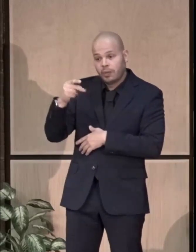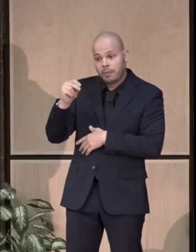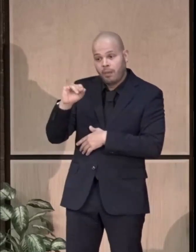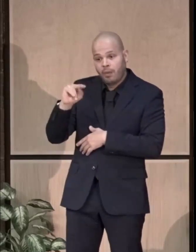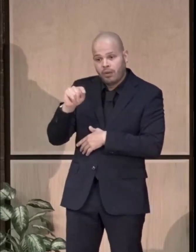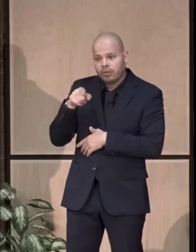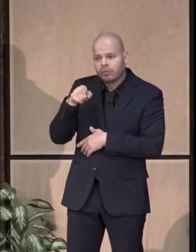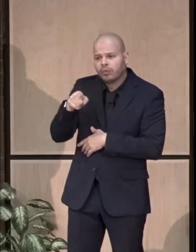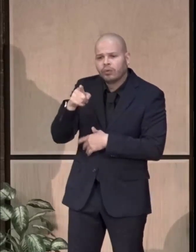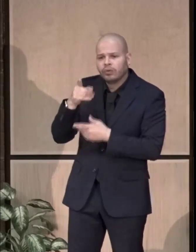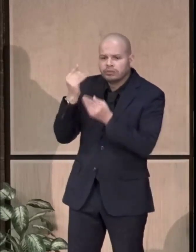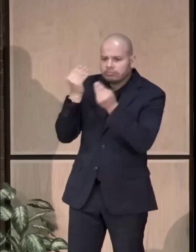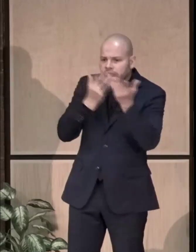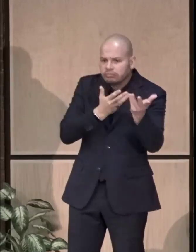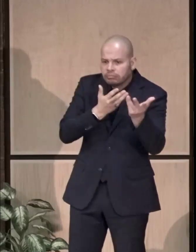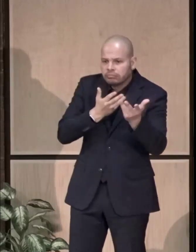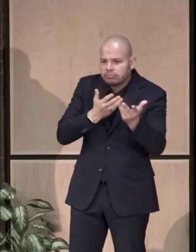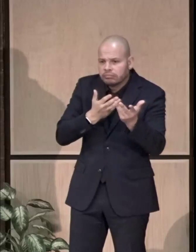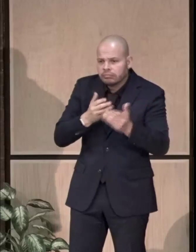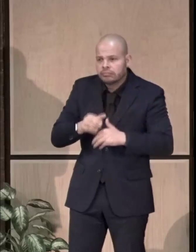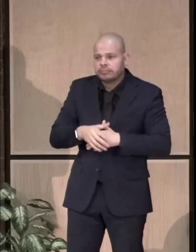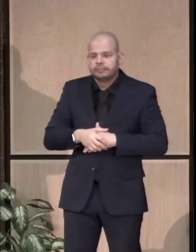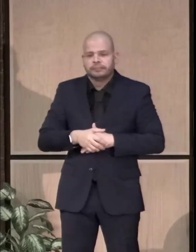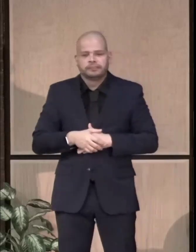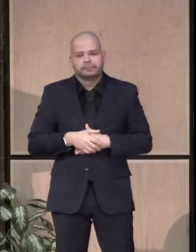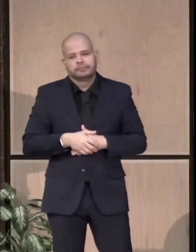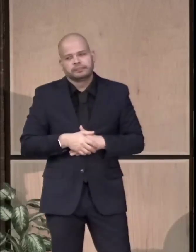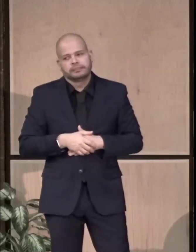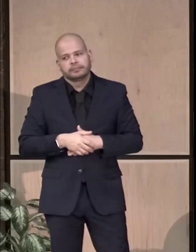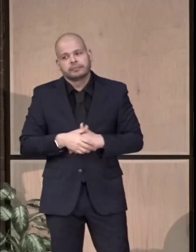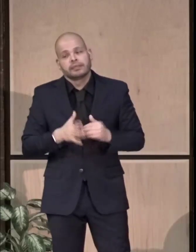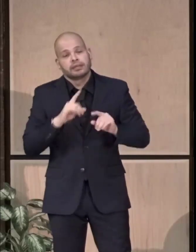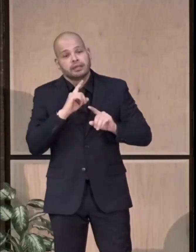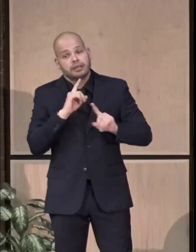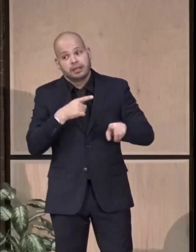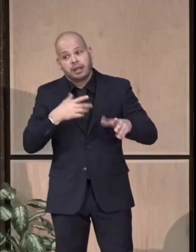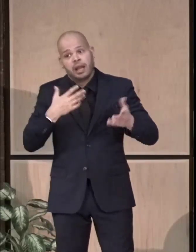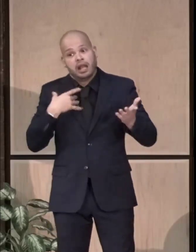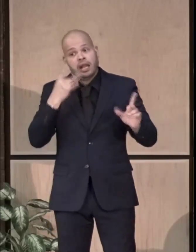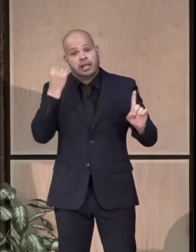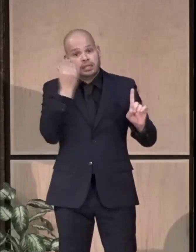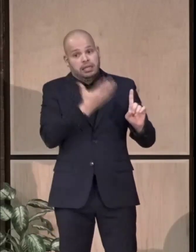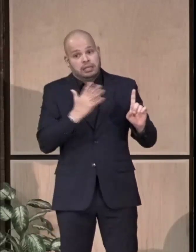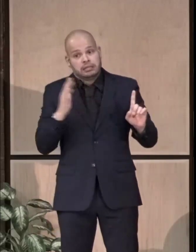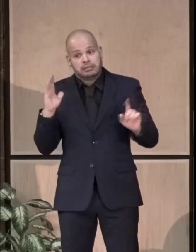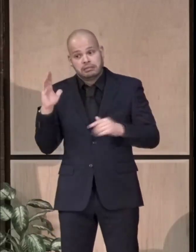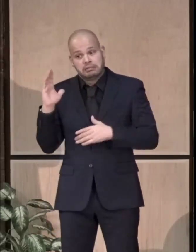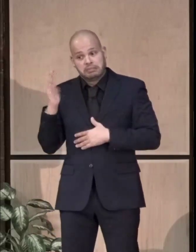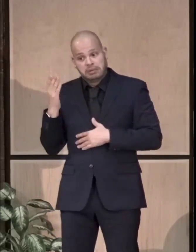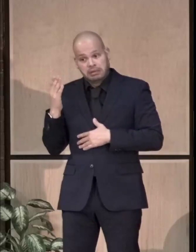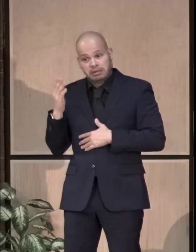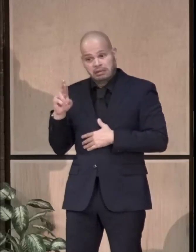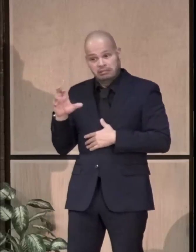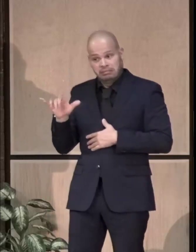Yeah, that I can recall was that it looked like he was going to be in the hospital longer than his orders. I believe his orders